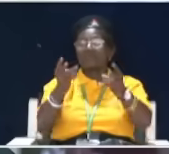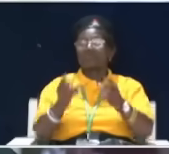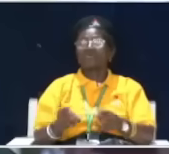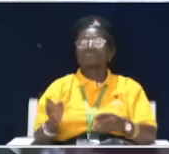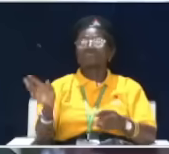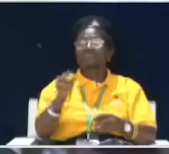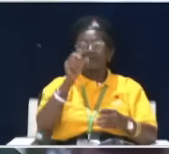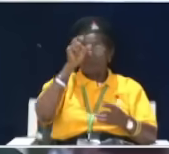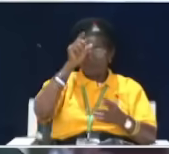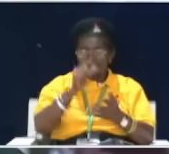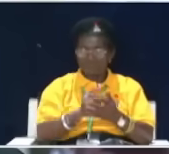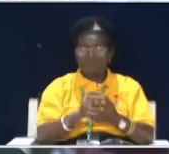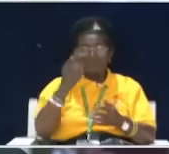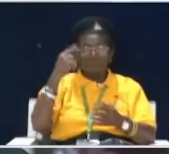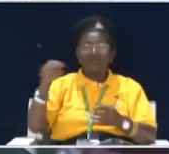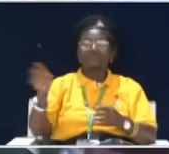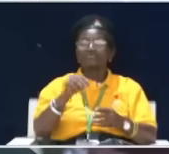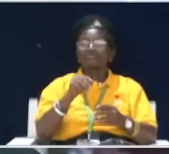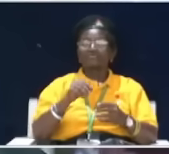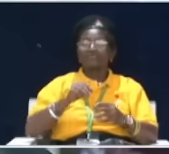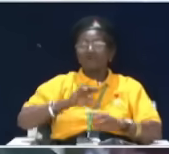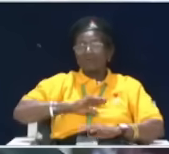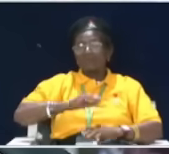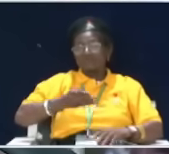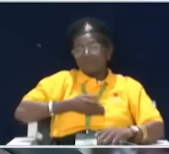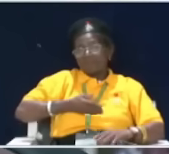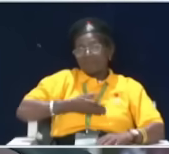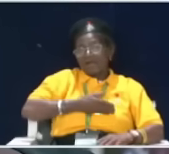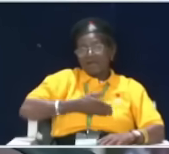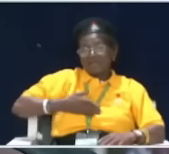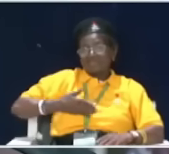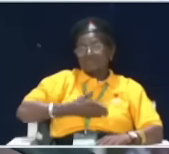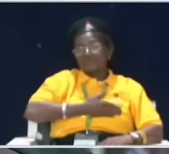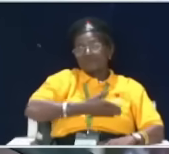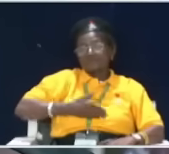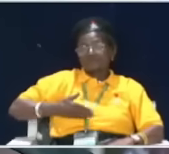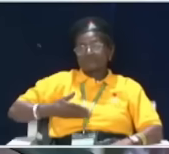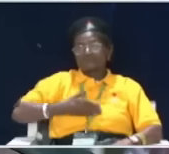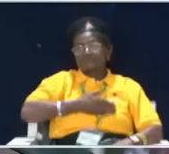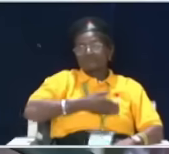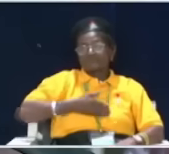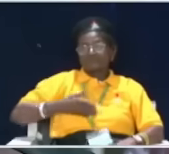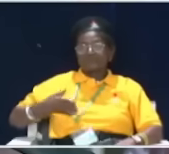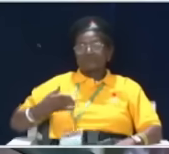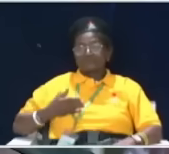for your passport. Eleyi aye onigba ti won ba fe aworan re